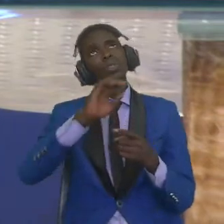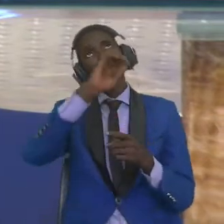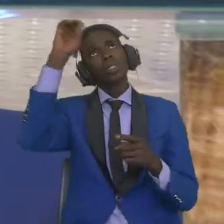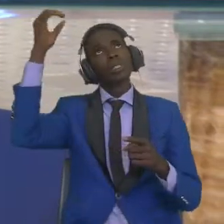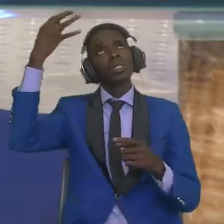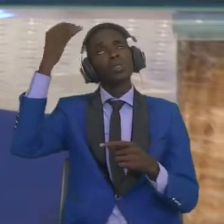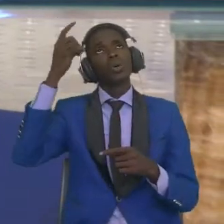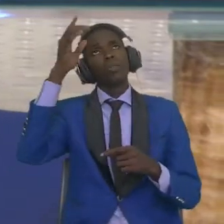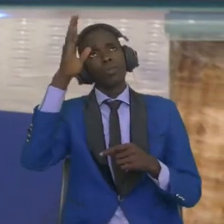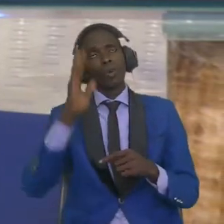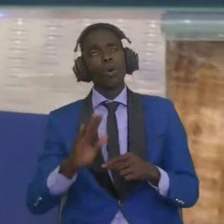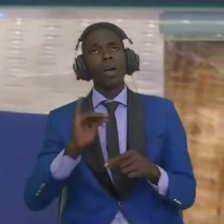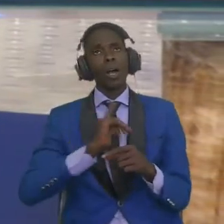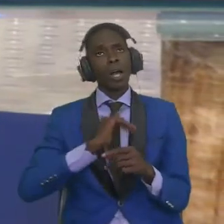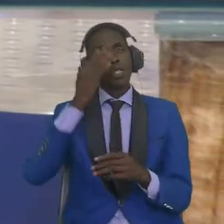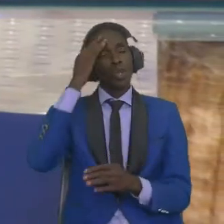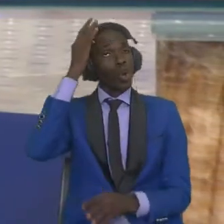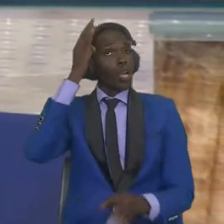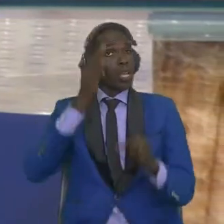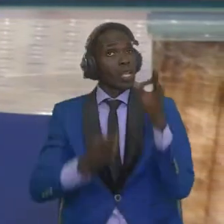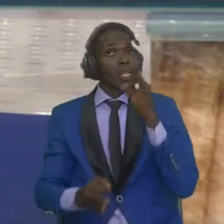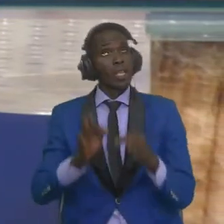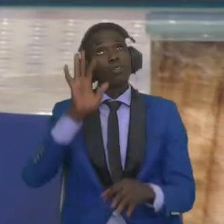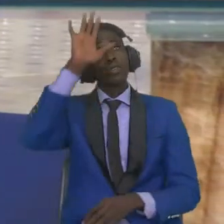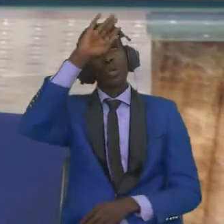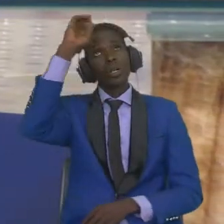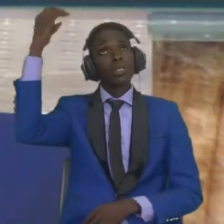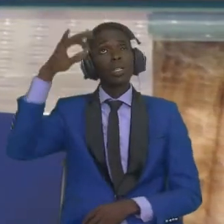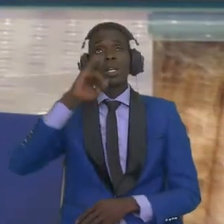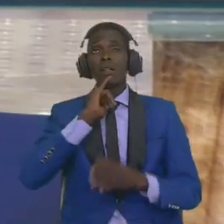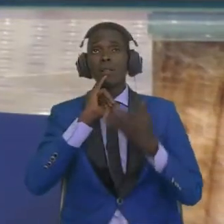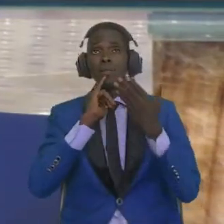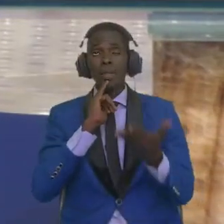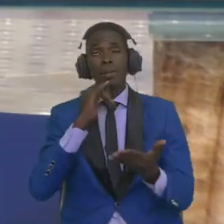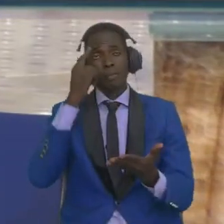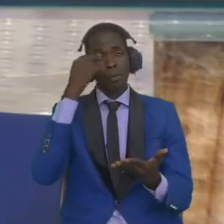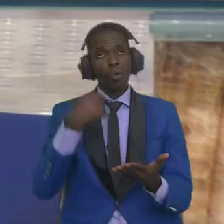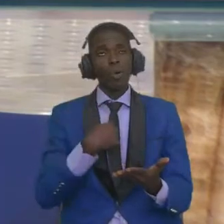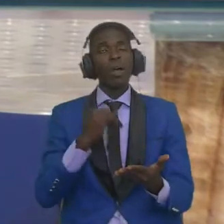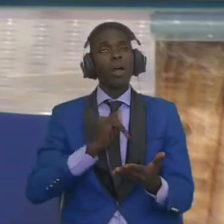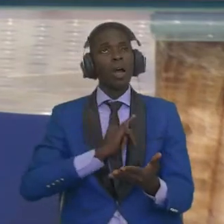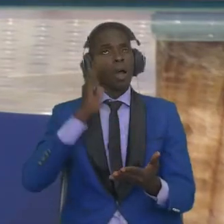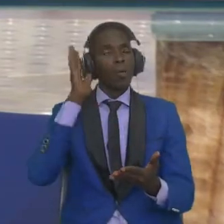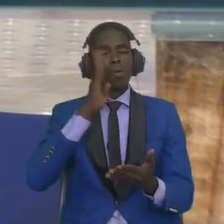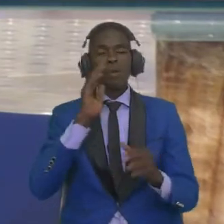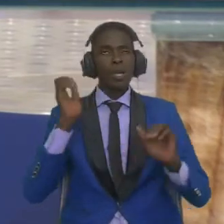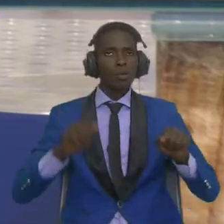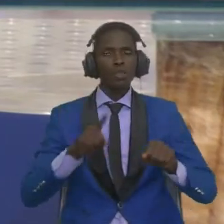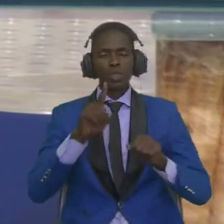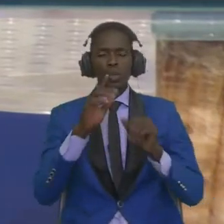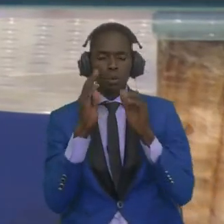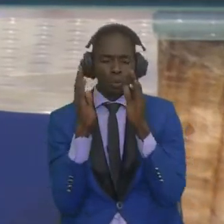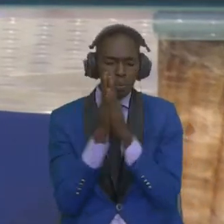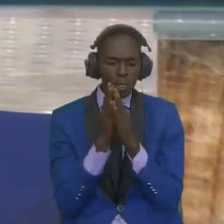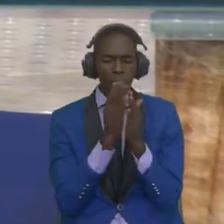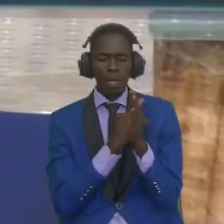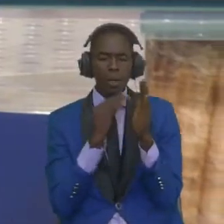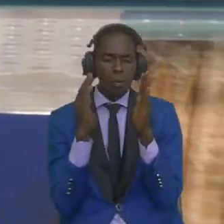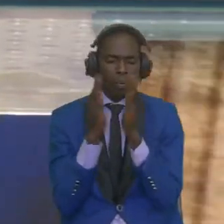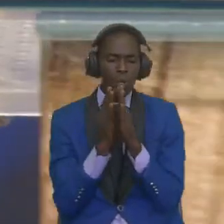I know if the grace of God is there, I will be able. And you pray, and you pray, and you pray